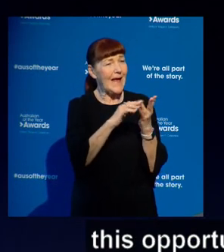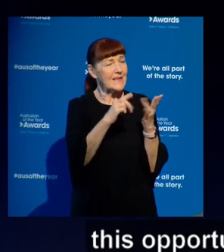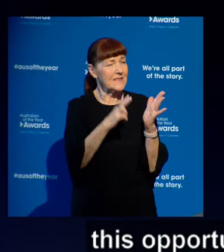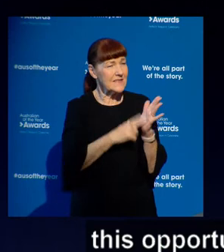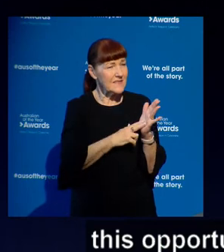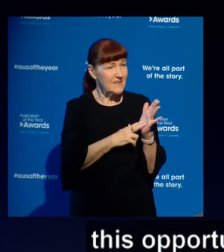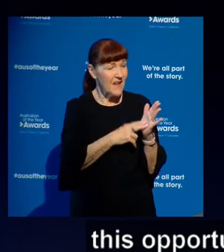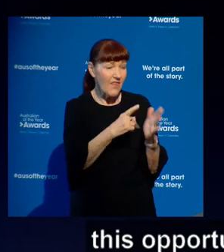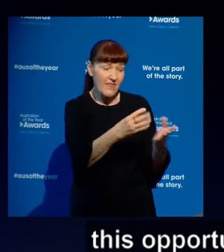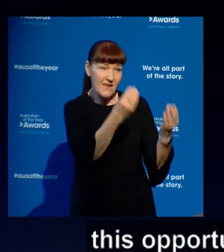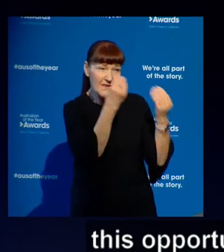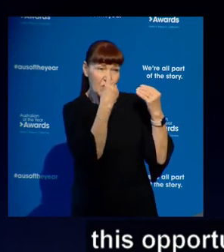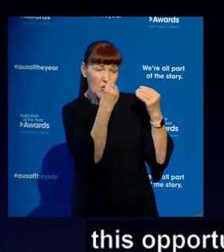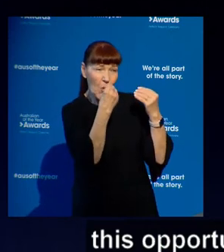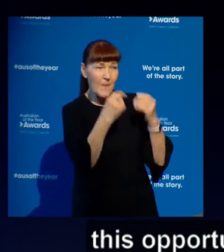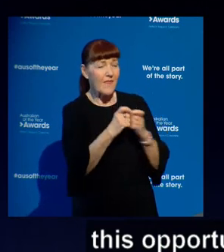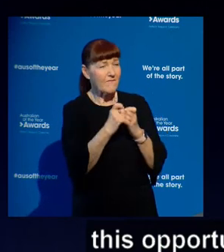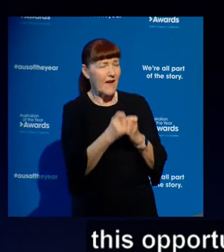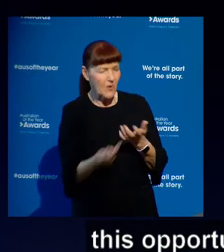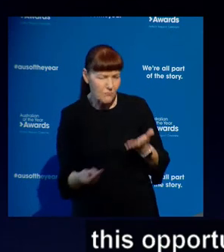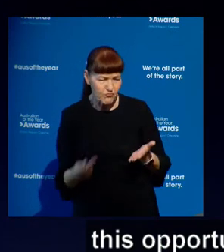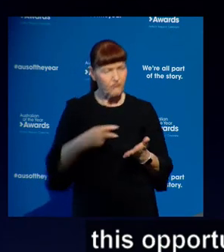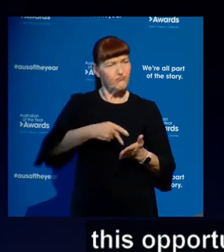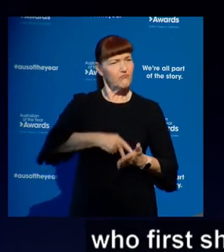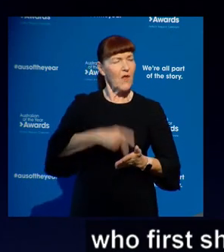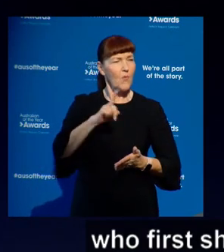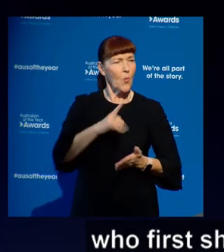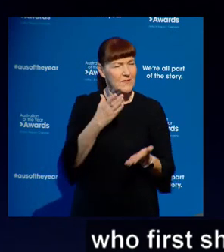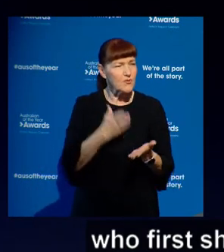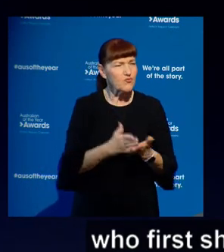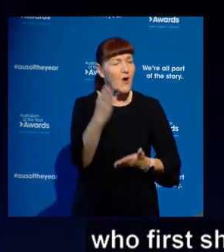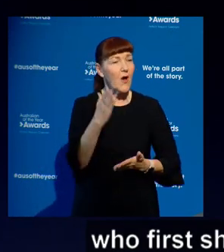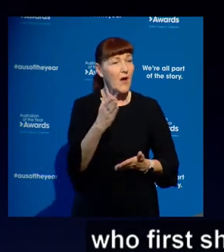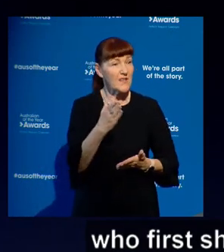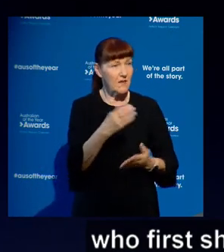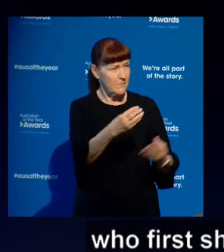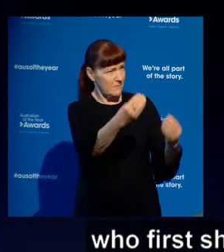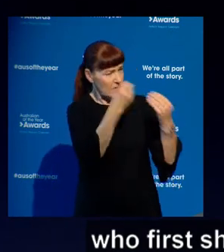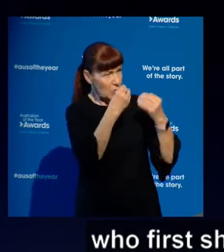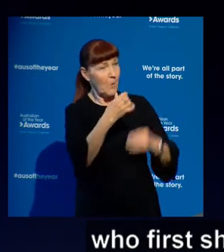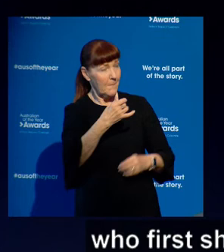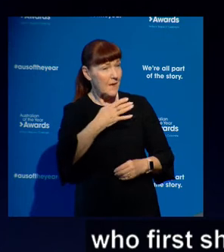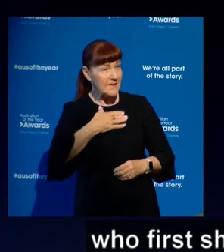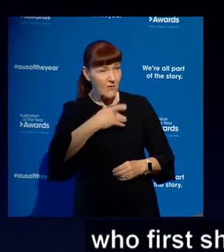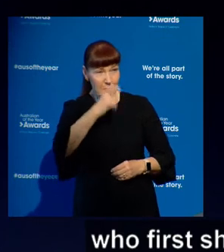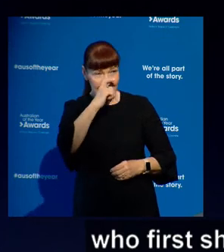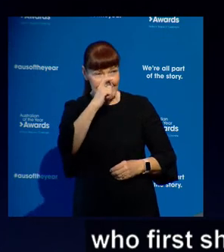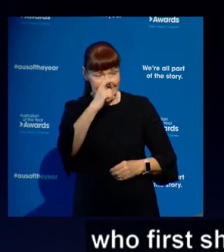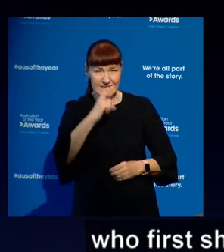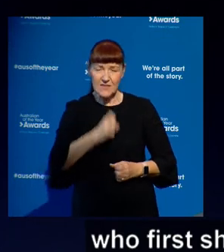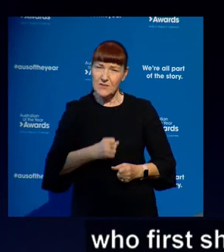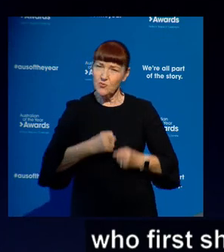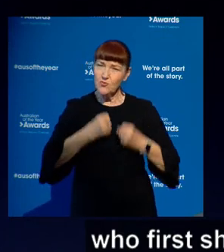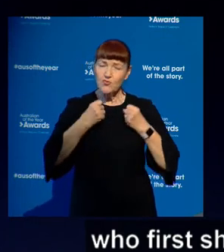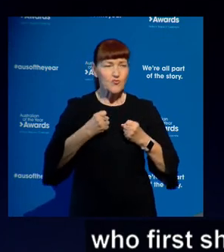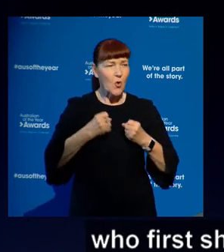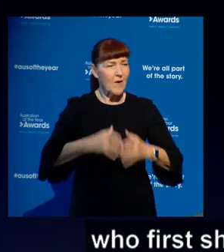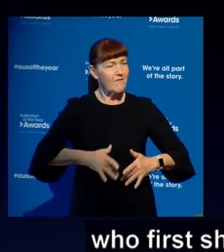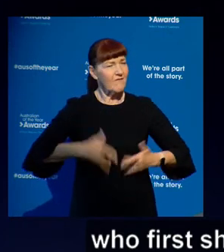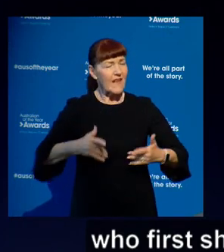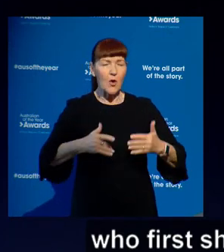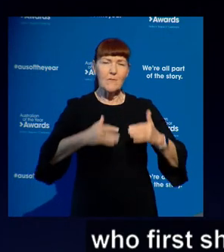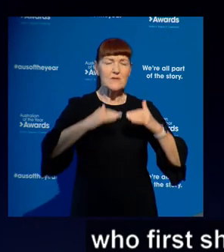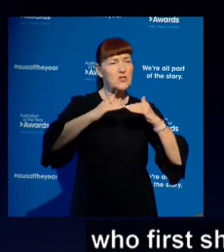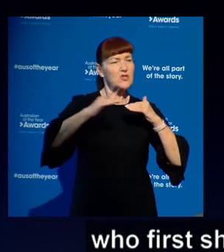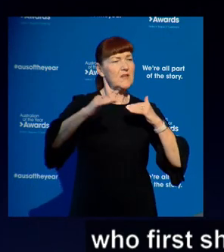was right, thus giving my sisters and I a strong sense of social justice. I'd